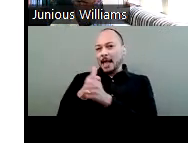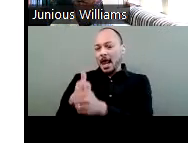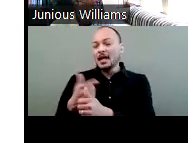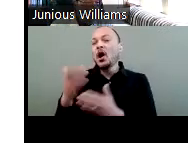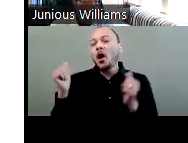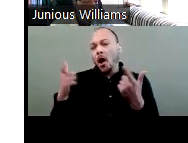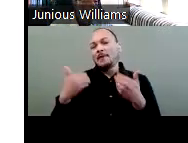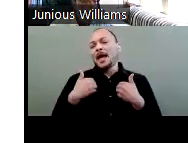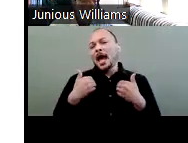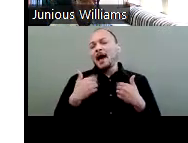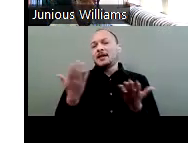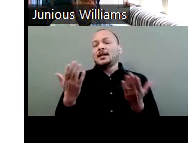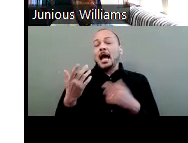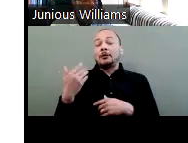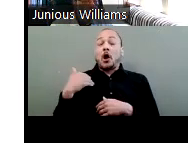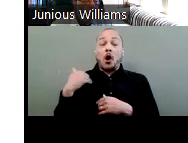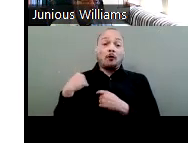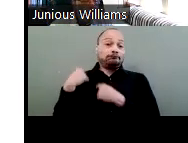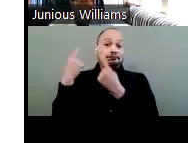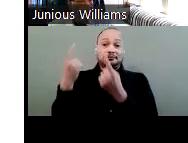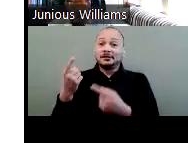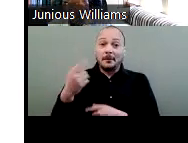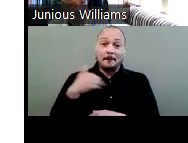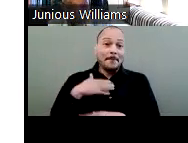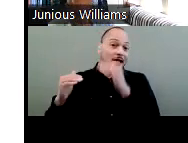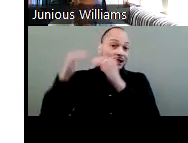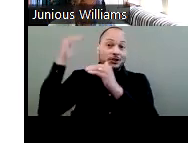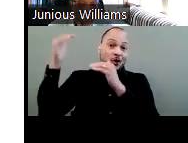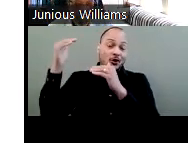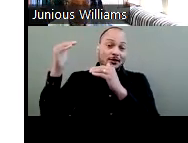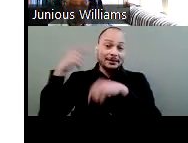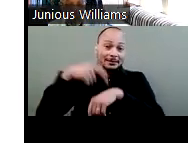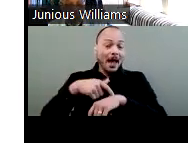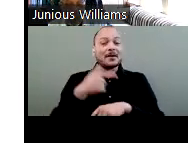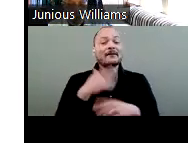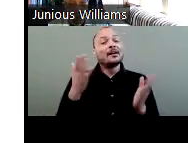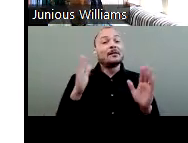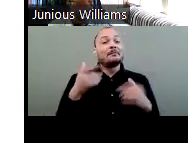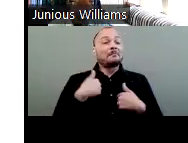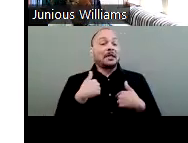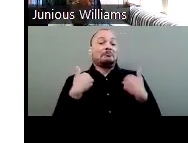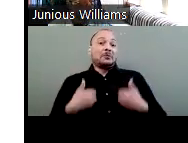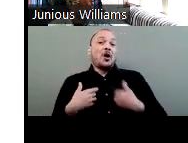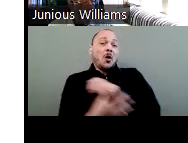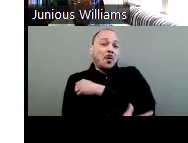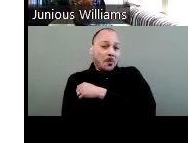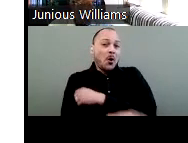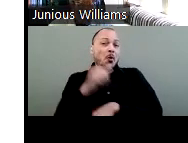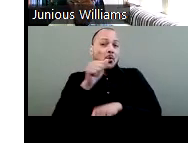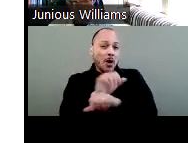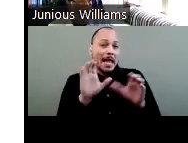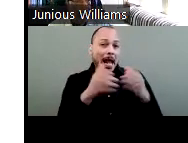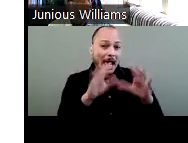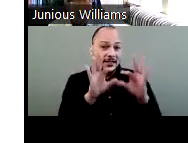the course of my adulthood, went from being from a relatively poor working class family to